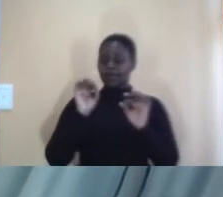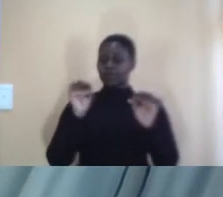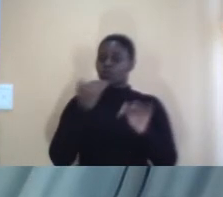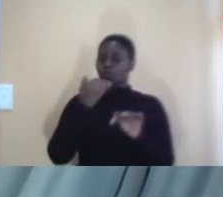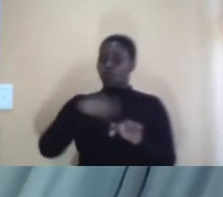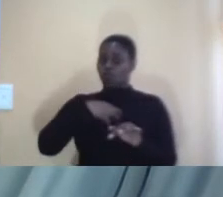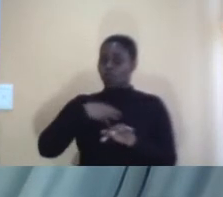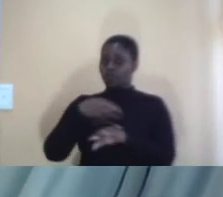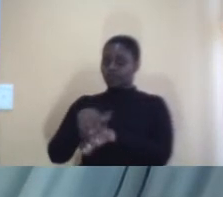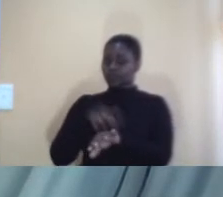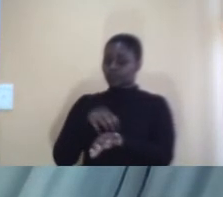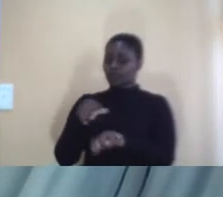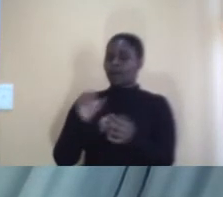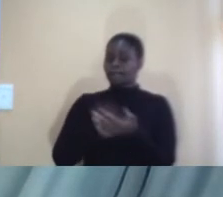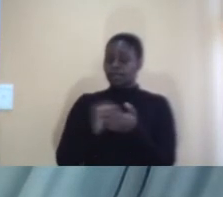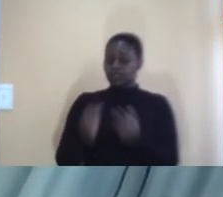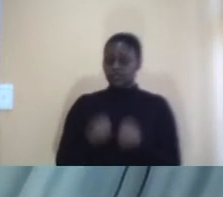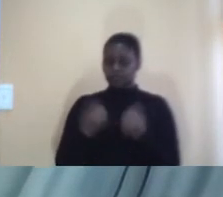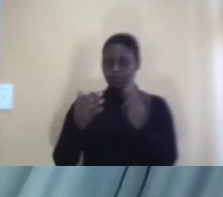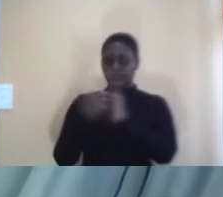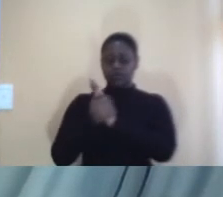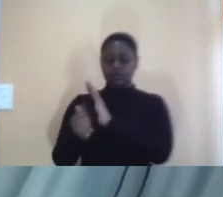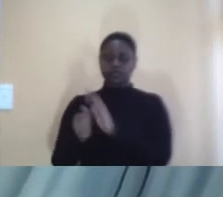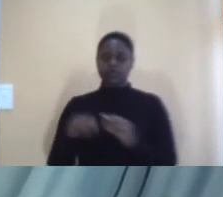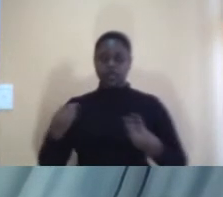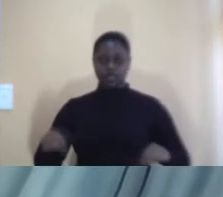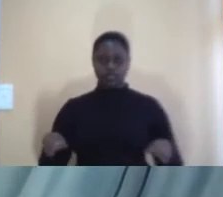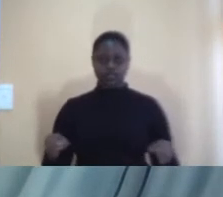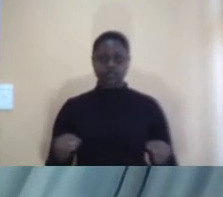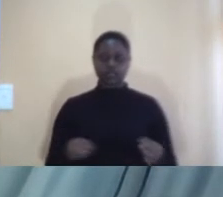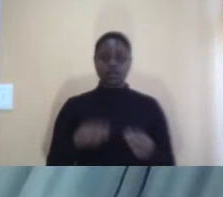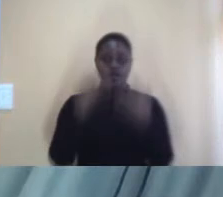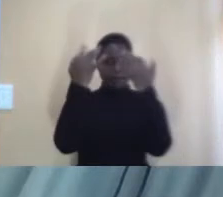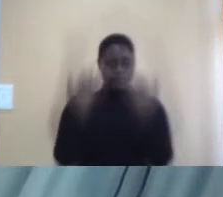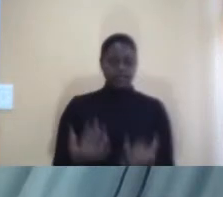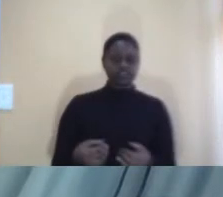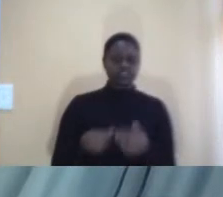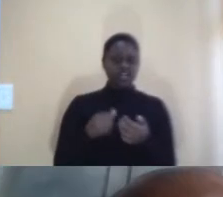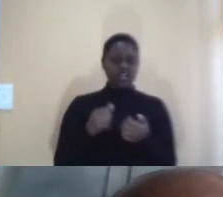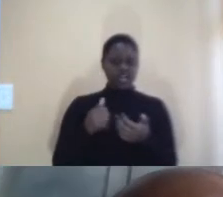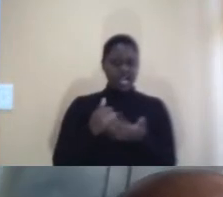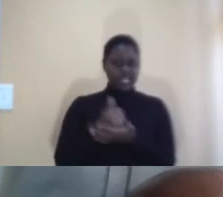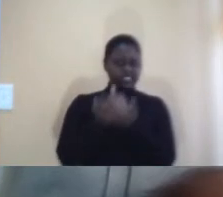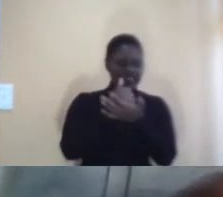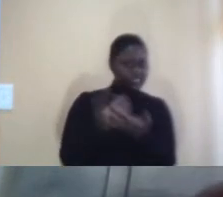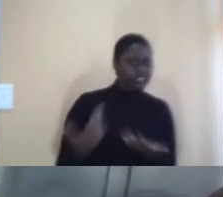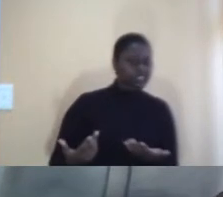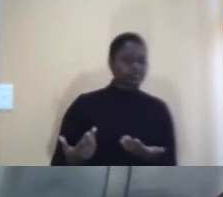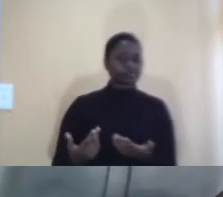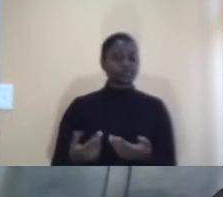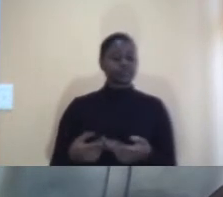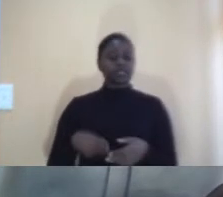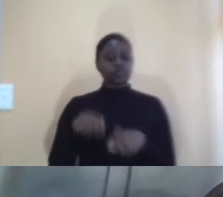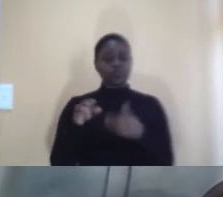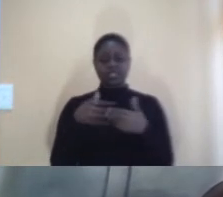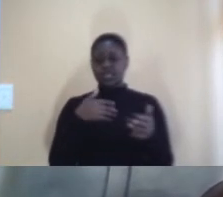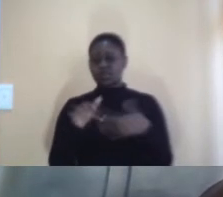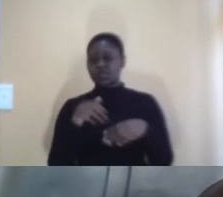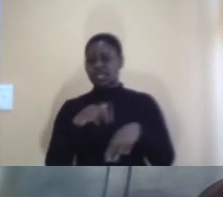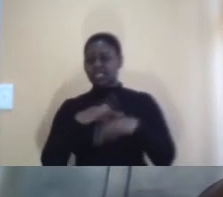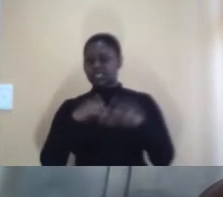farms must be provided with the skills, market, financial assistance, and equipped. Without necessarily